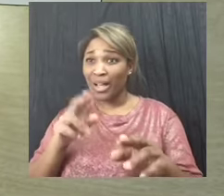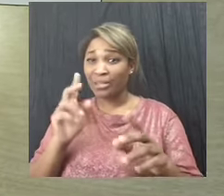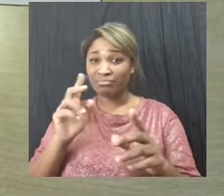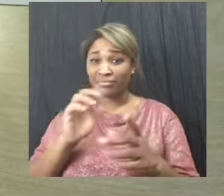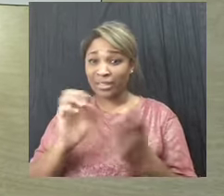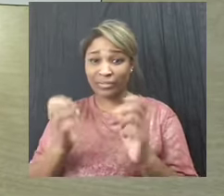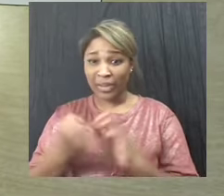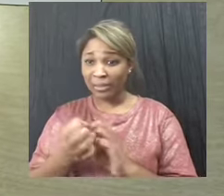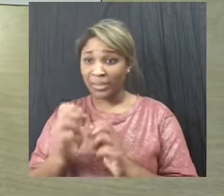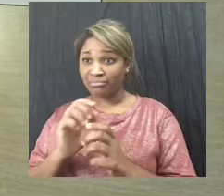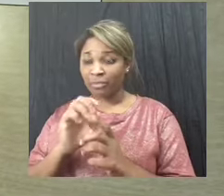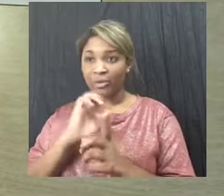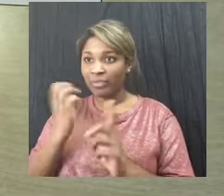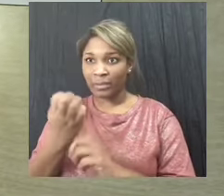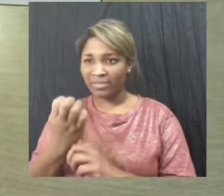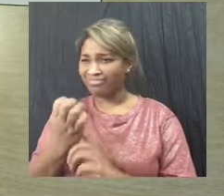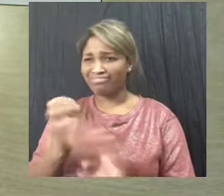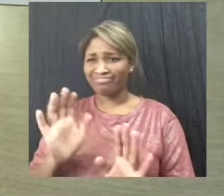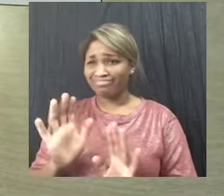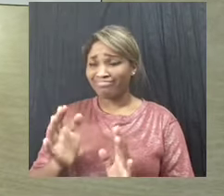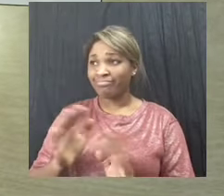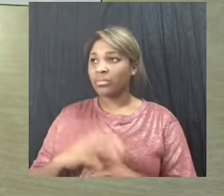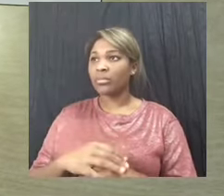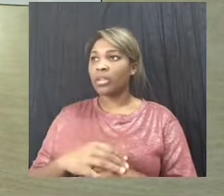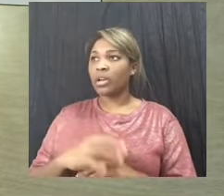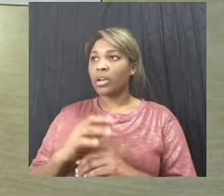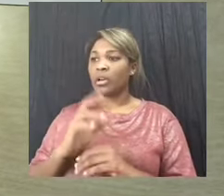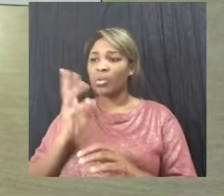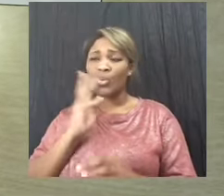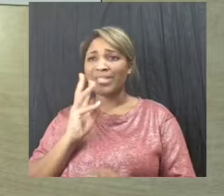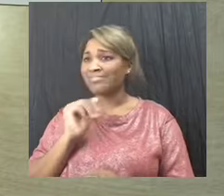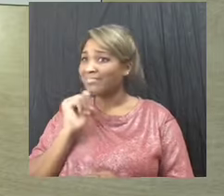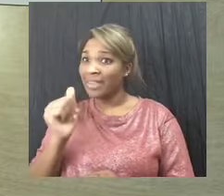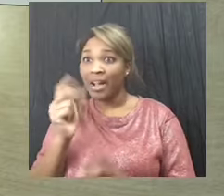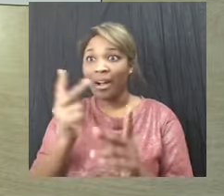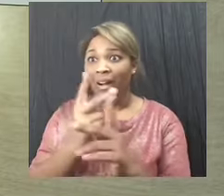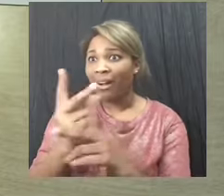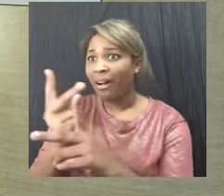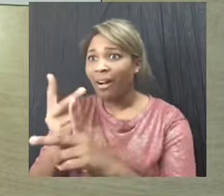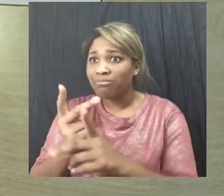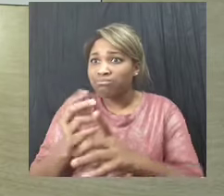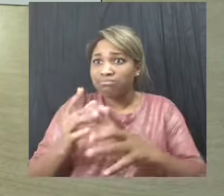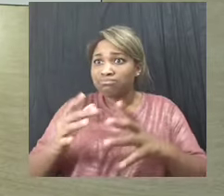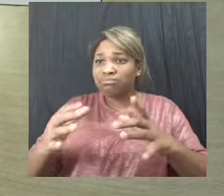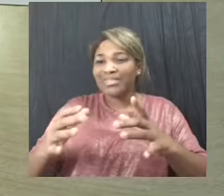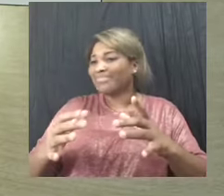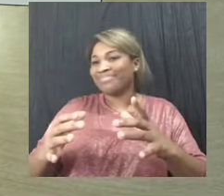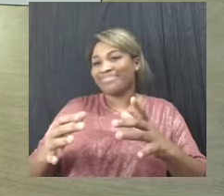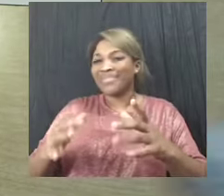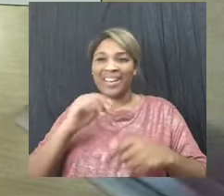environment or reproduce. So water is a non-living thing.